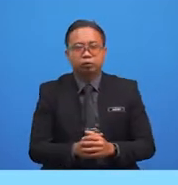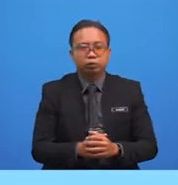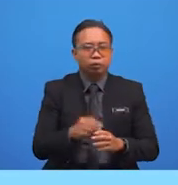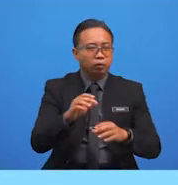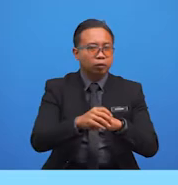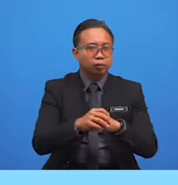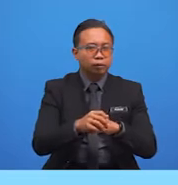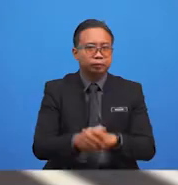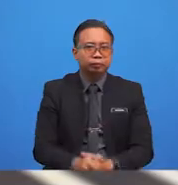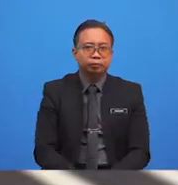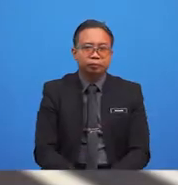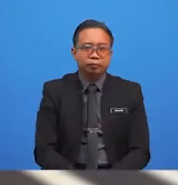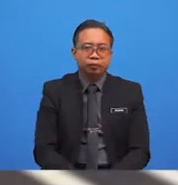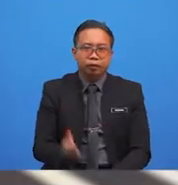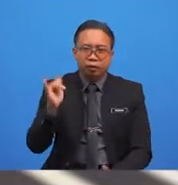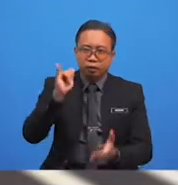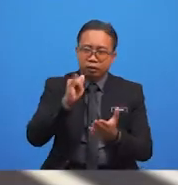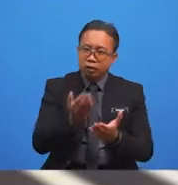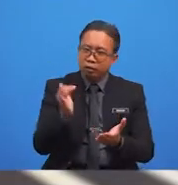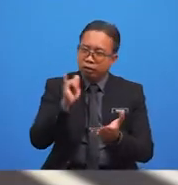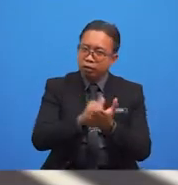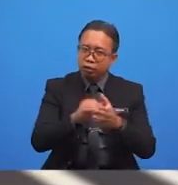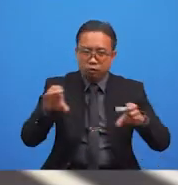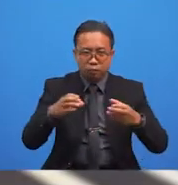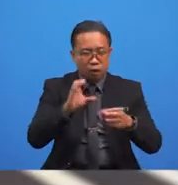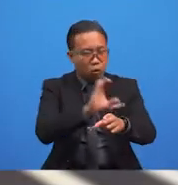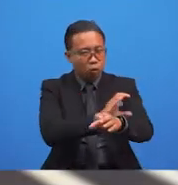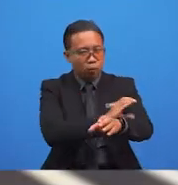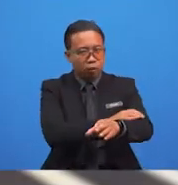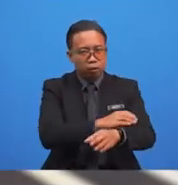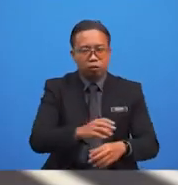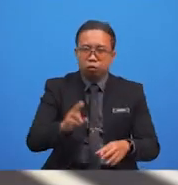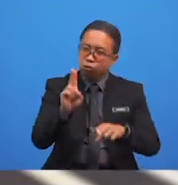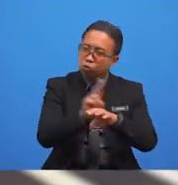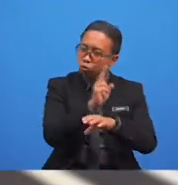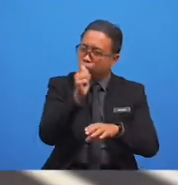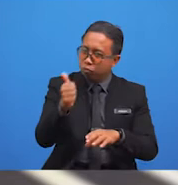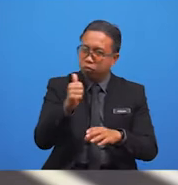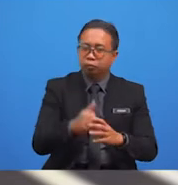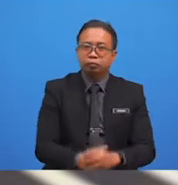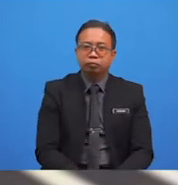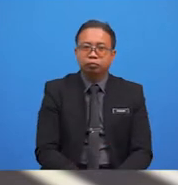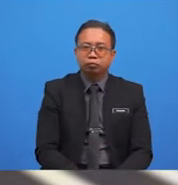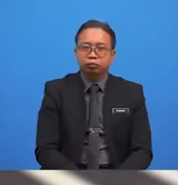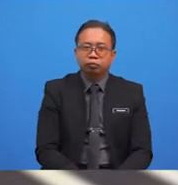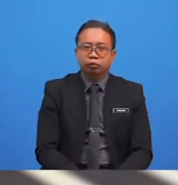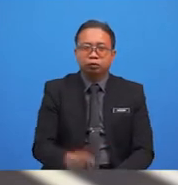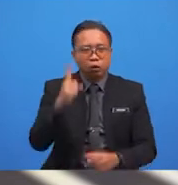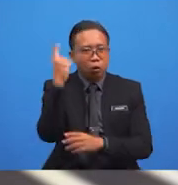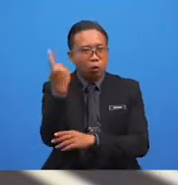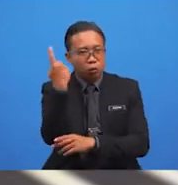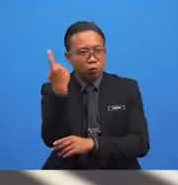a programmer. This what makes computers so useful. They always